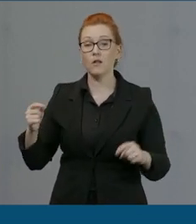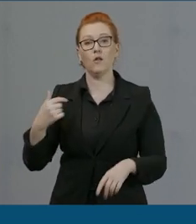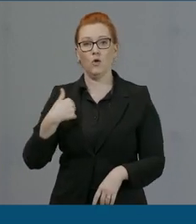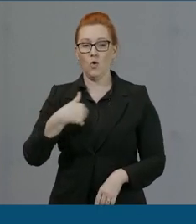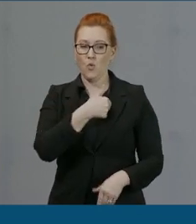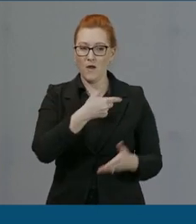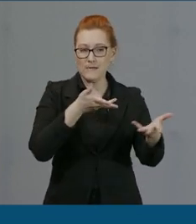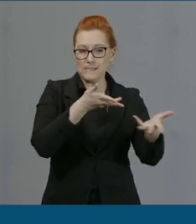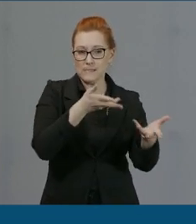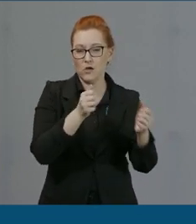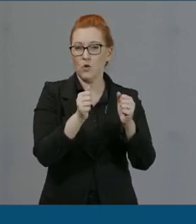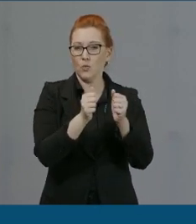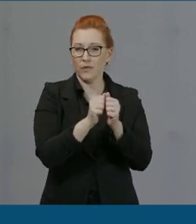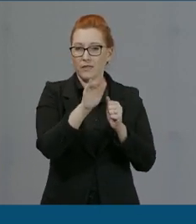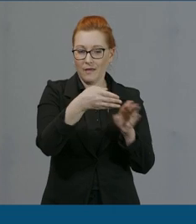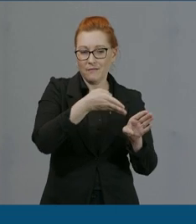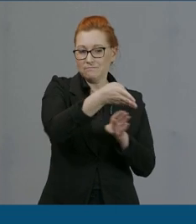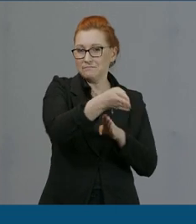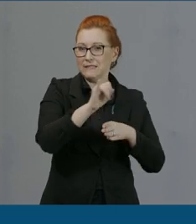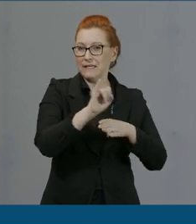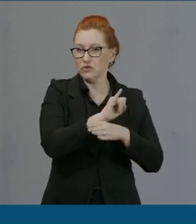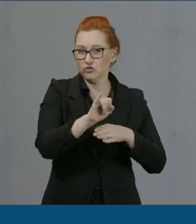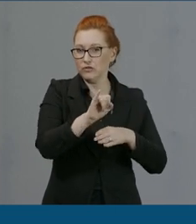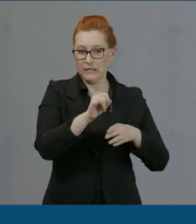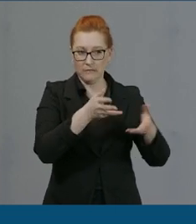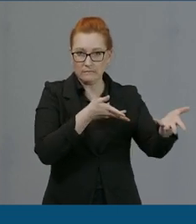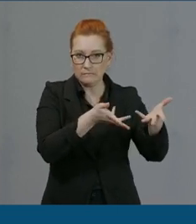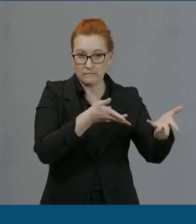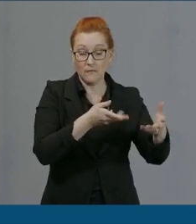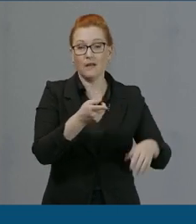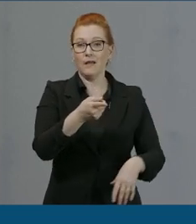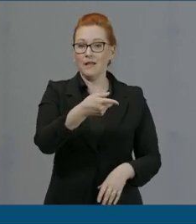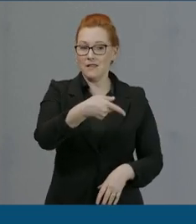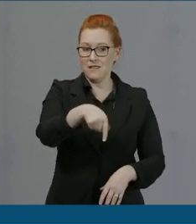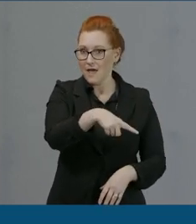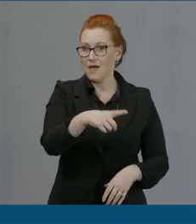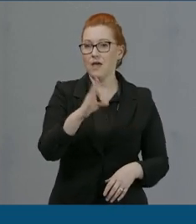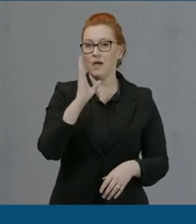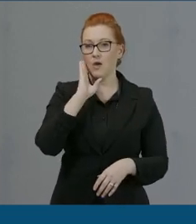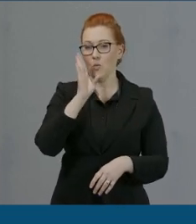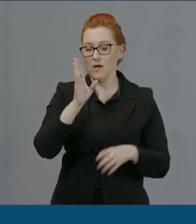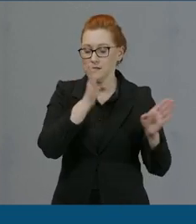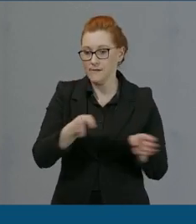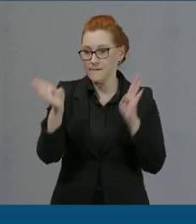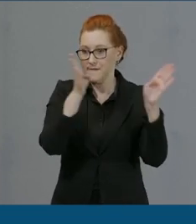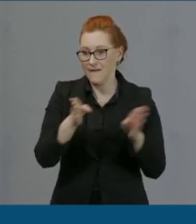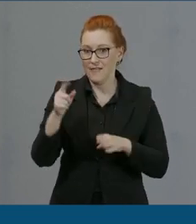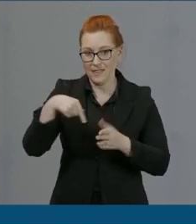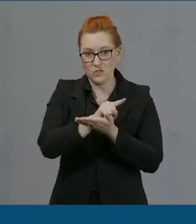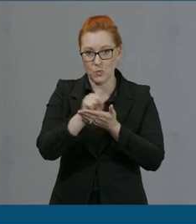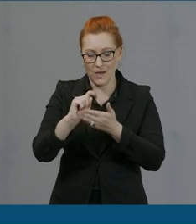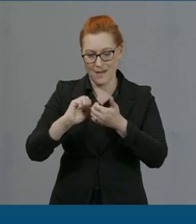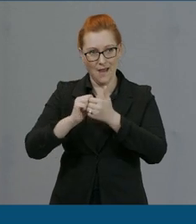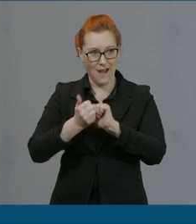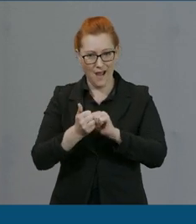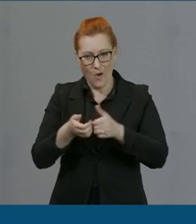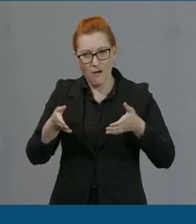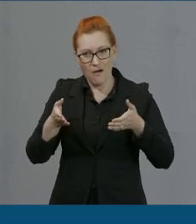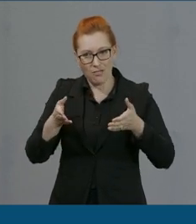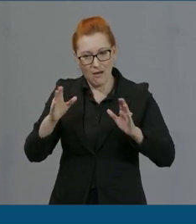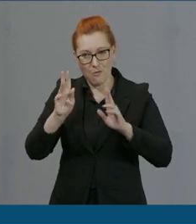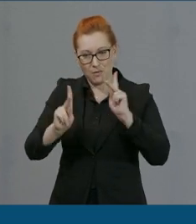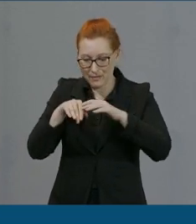with the industry, and they will have this week to prepare, and there will be more to follow on